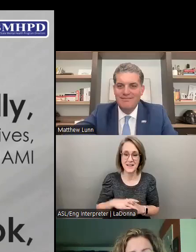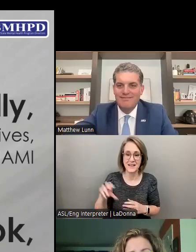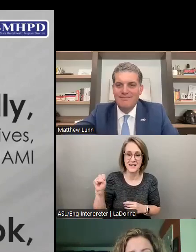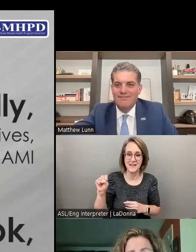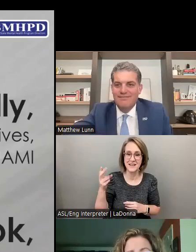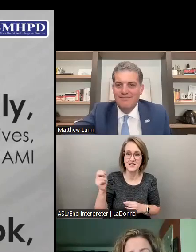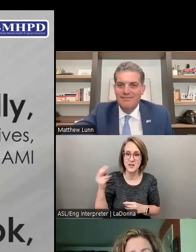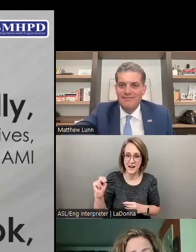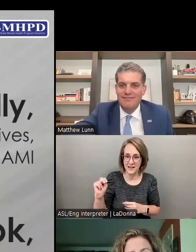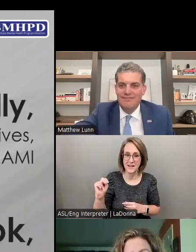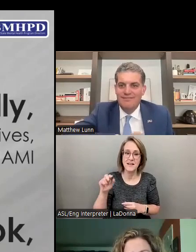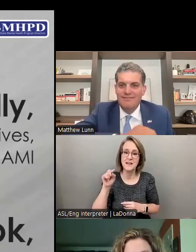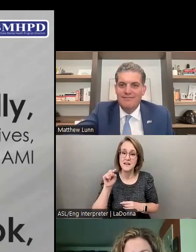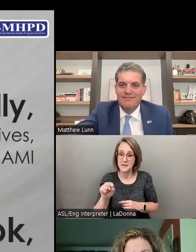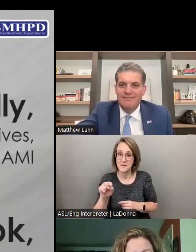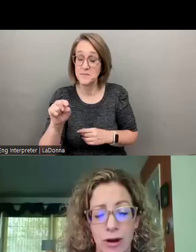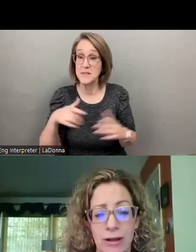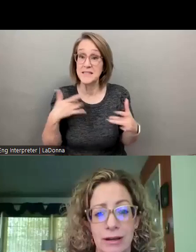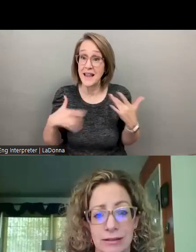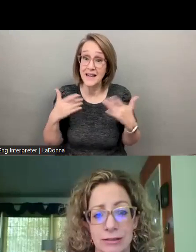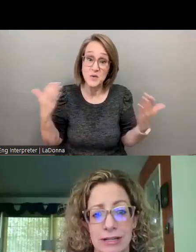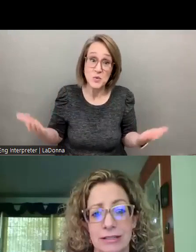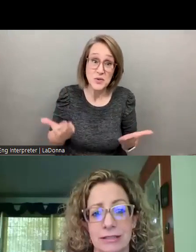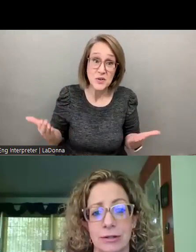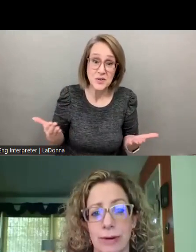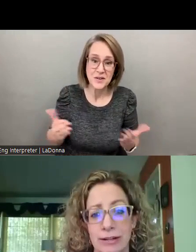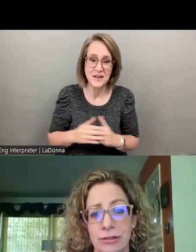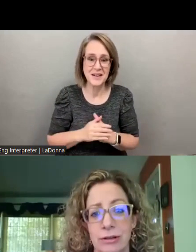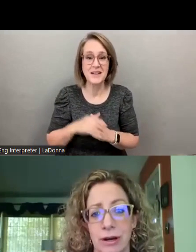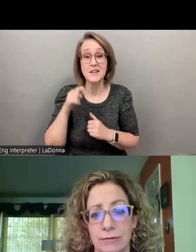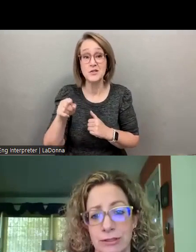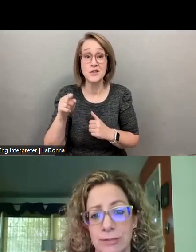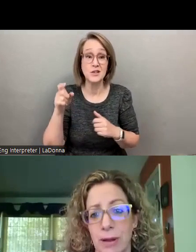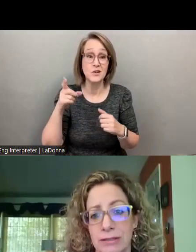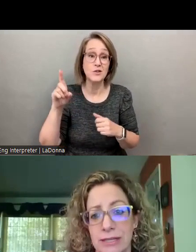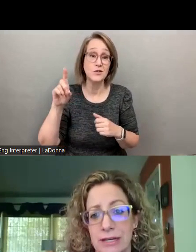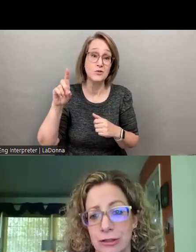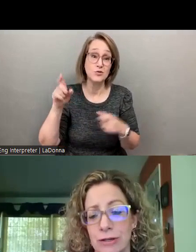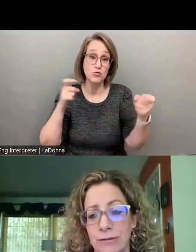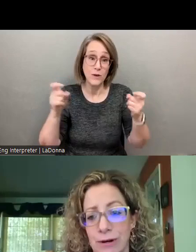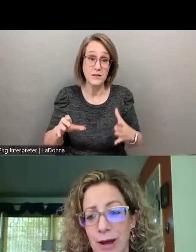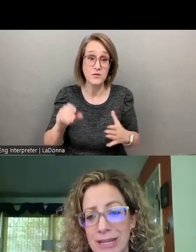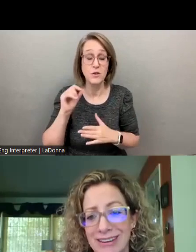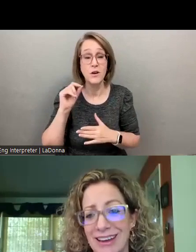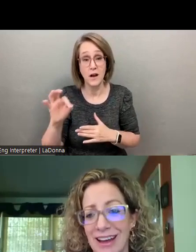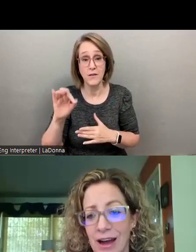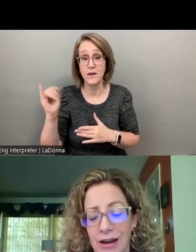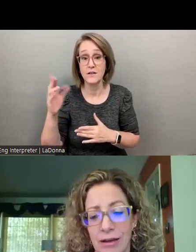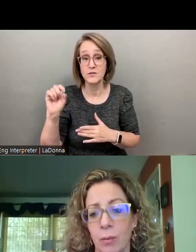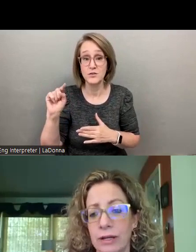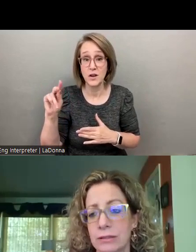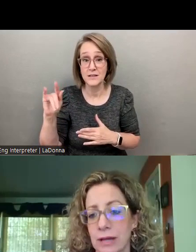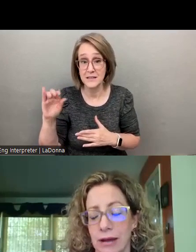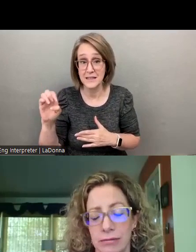Shannon, so delighted to have you on. Shannon is the Director of Justice Policy and Initiatives for NAMI.